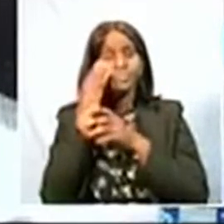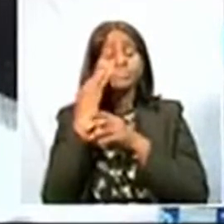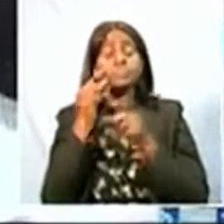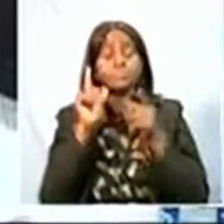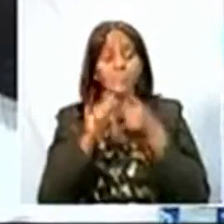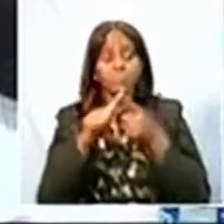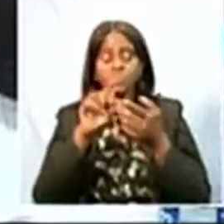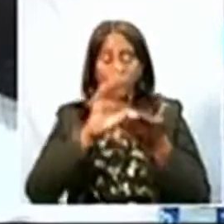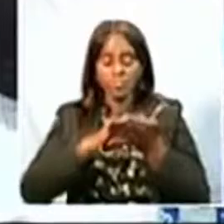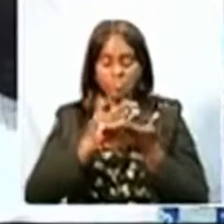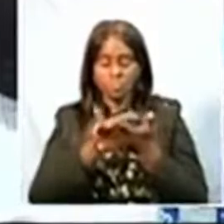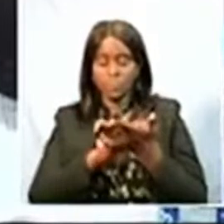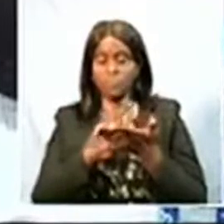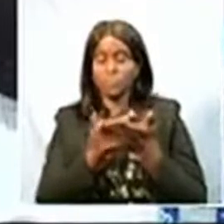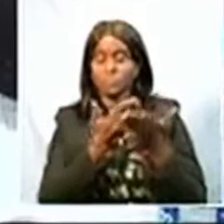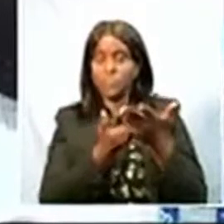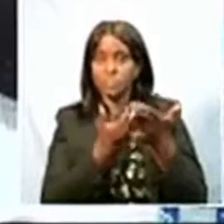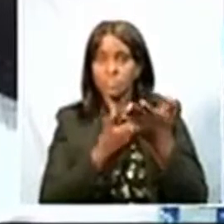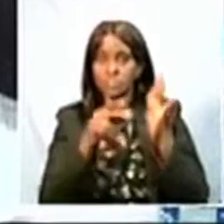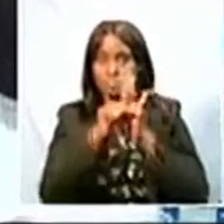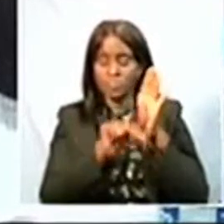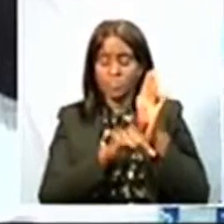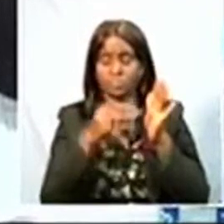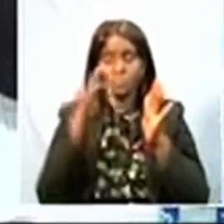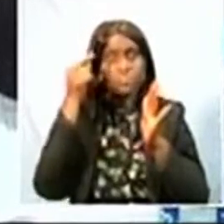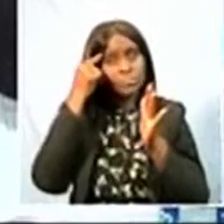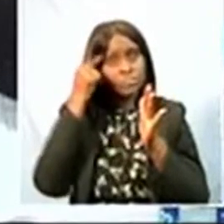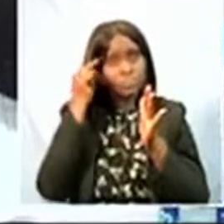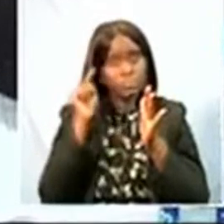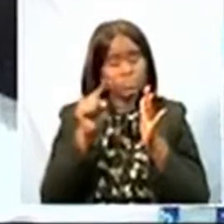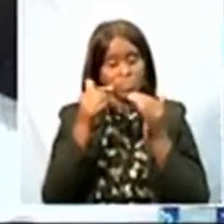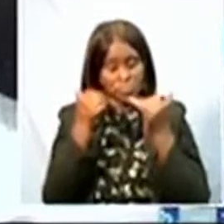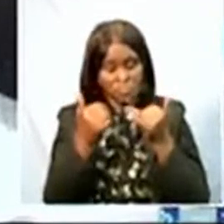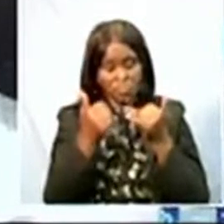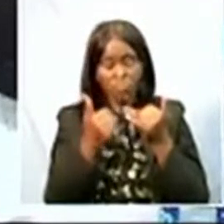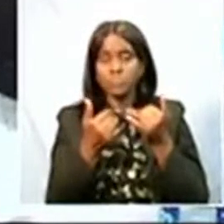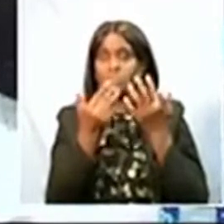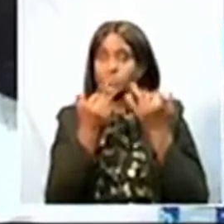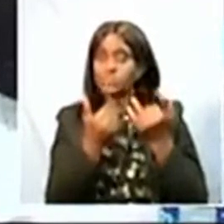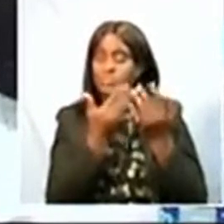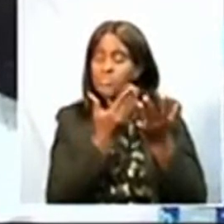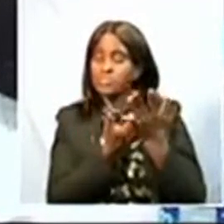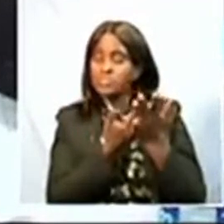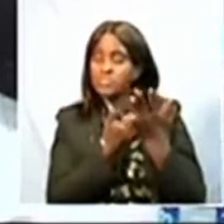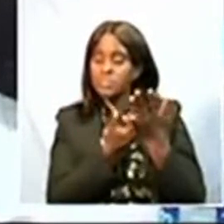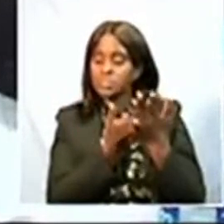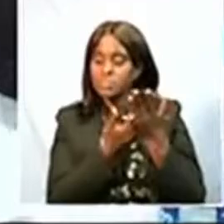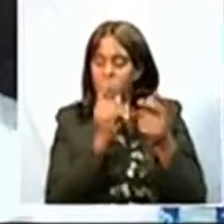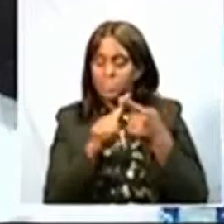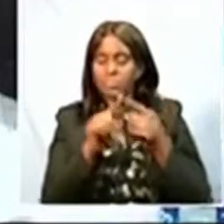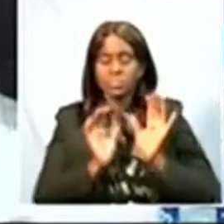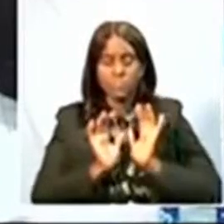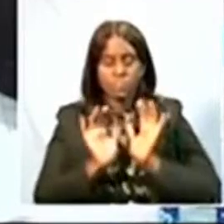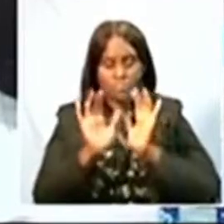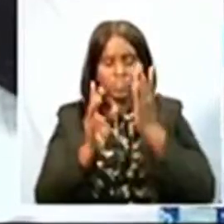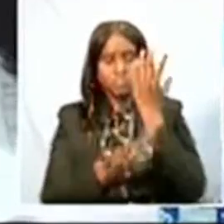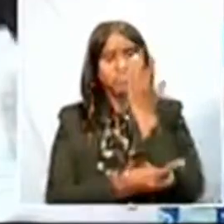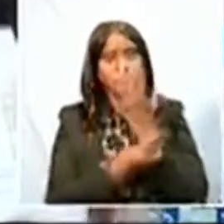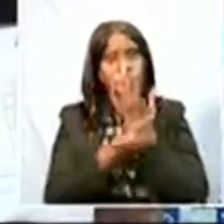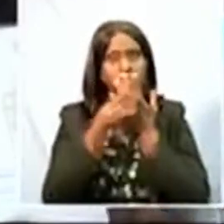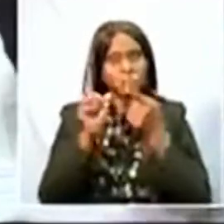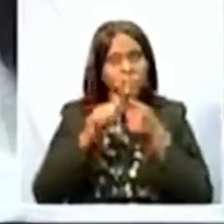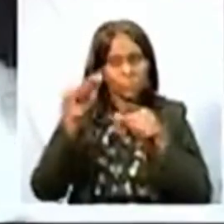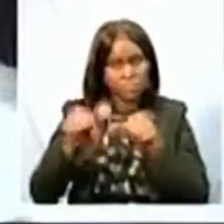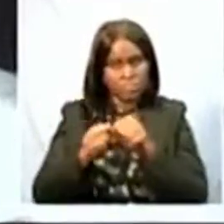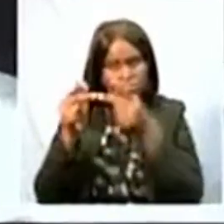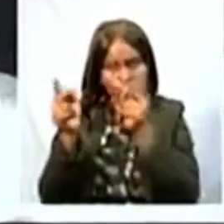to interpret this policy of the government as it tries to push development to every